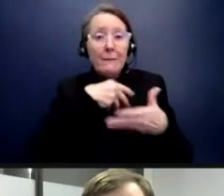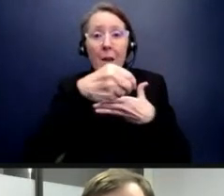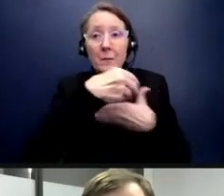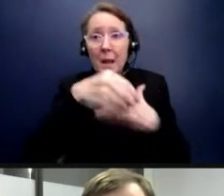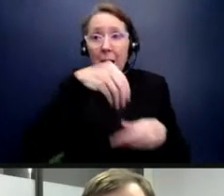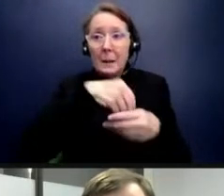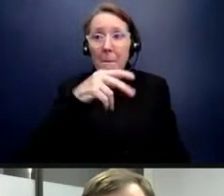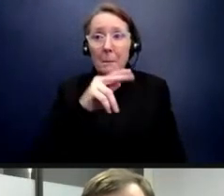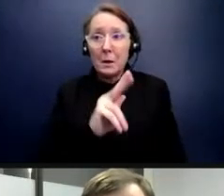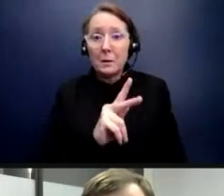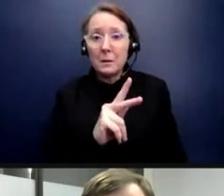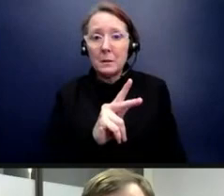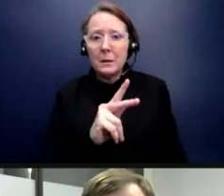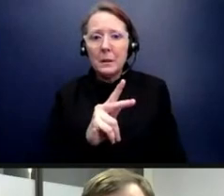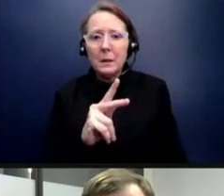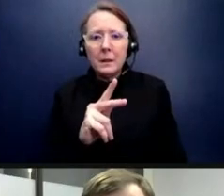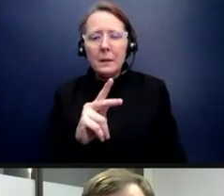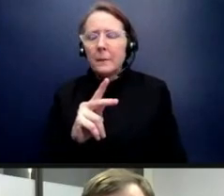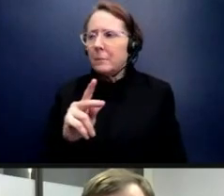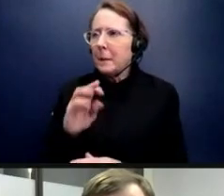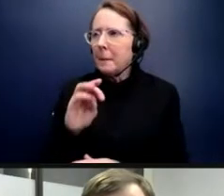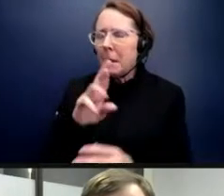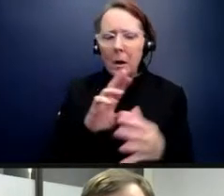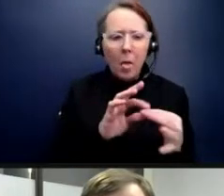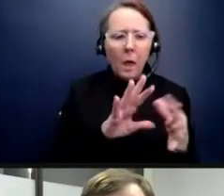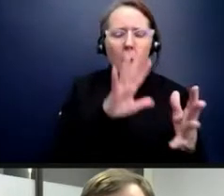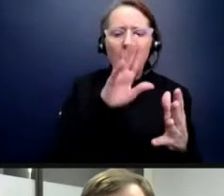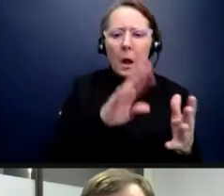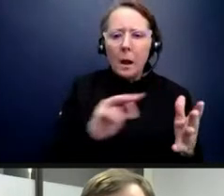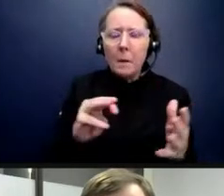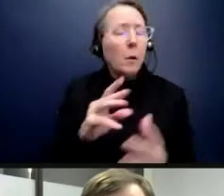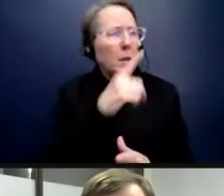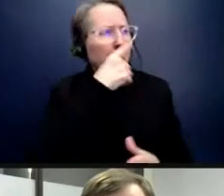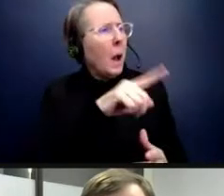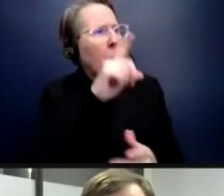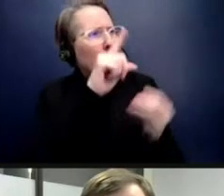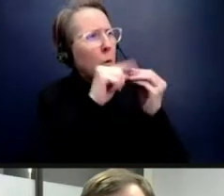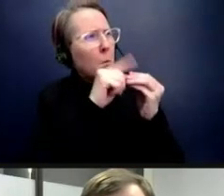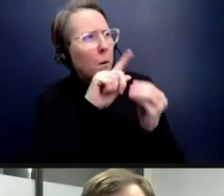If I could, Mr. Mayor, sorry, I have one more question.